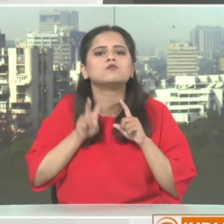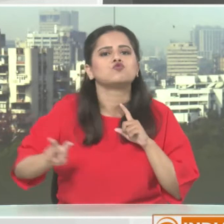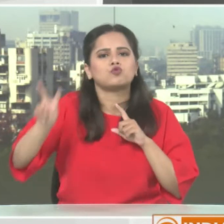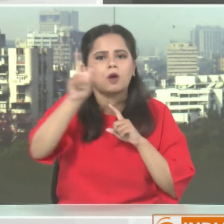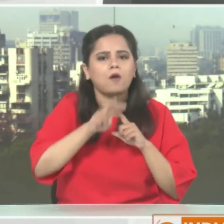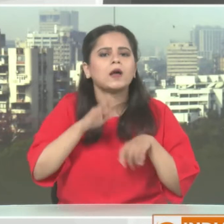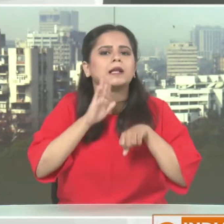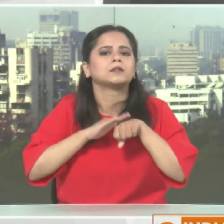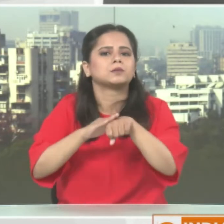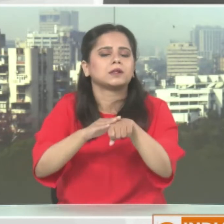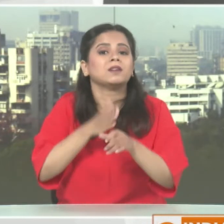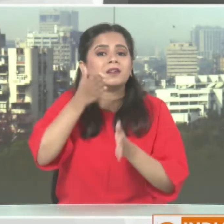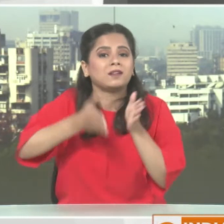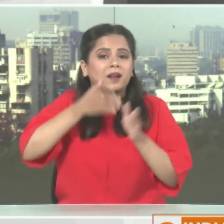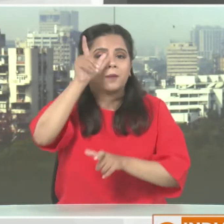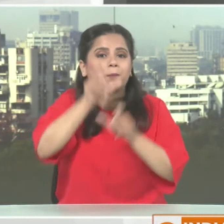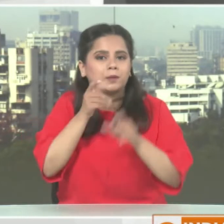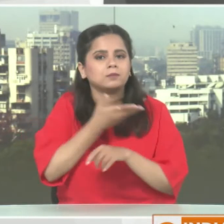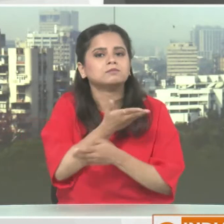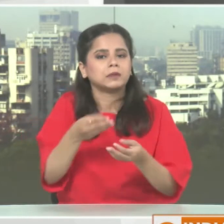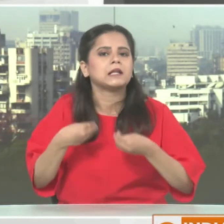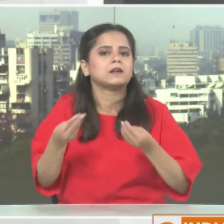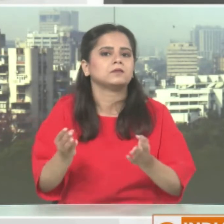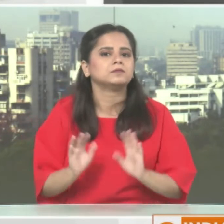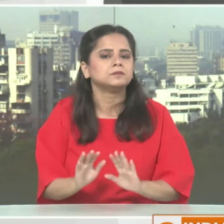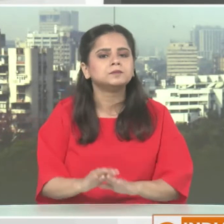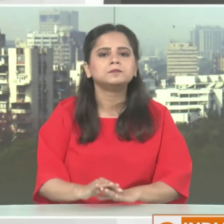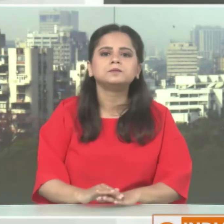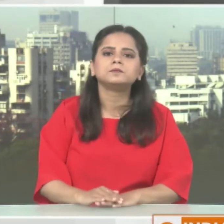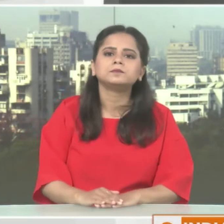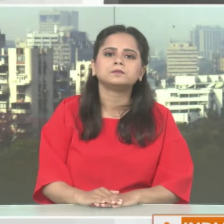for the rail passengers.